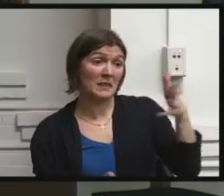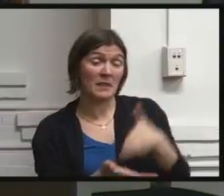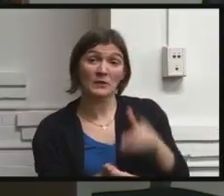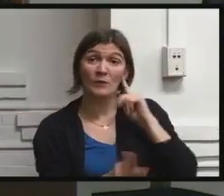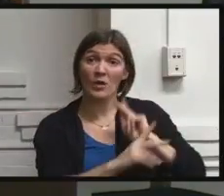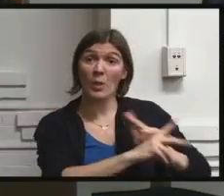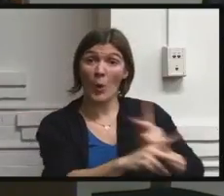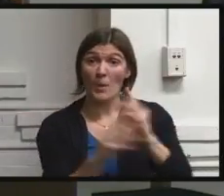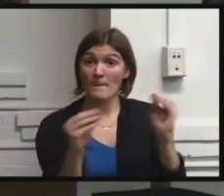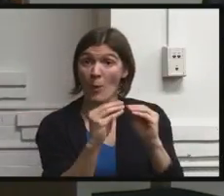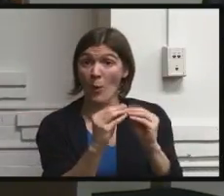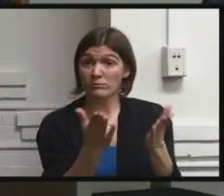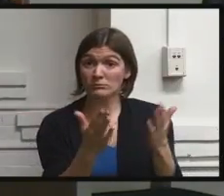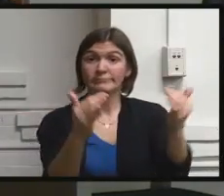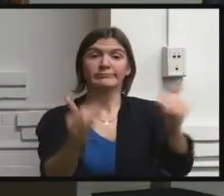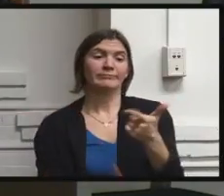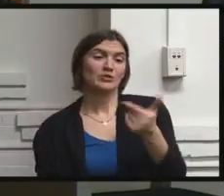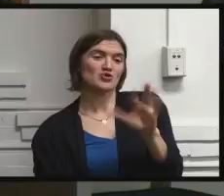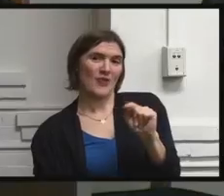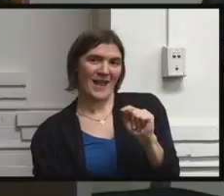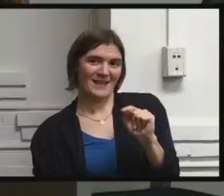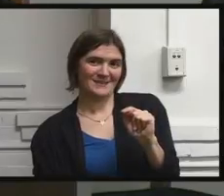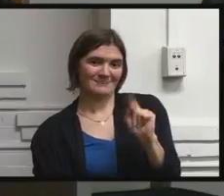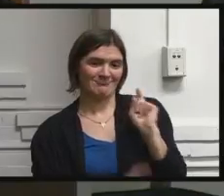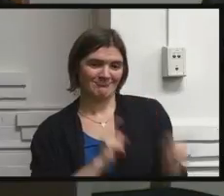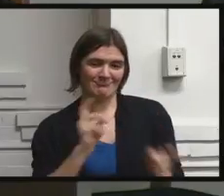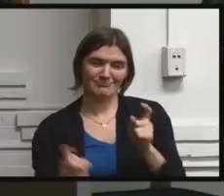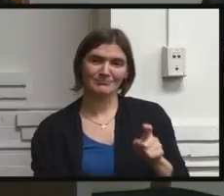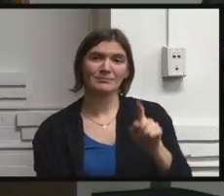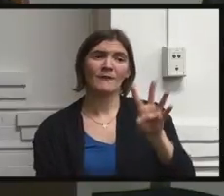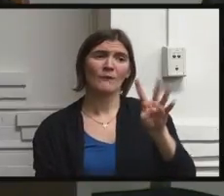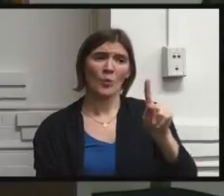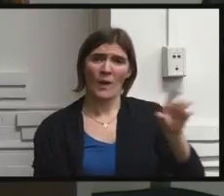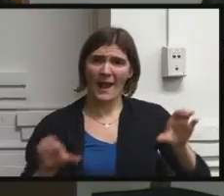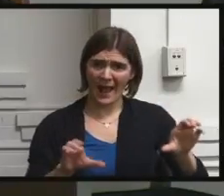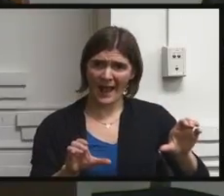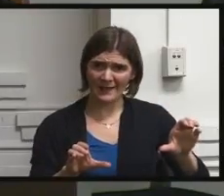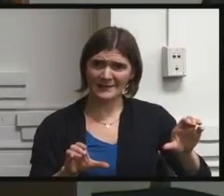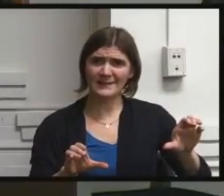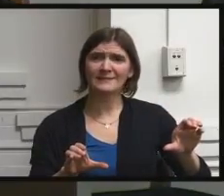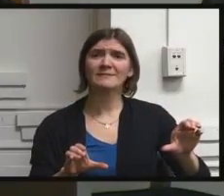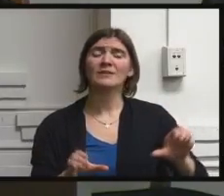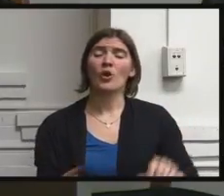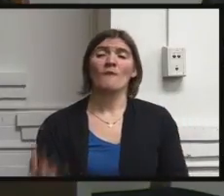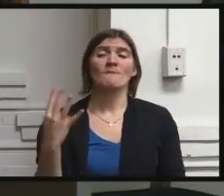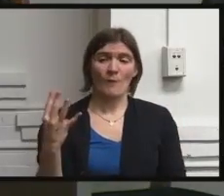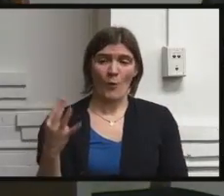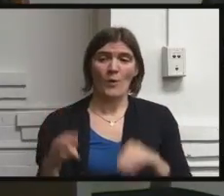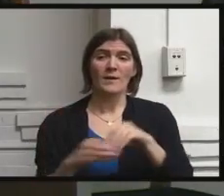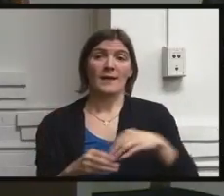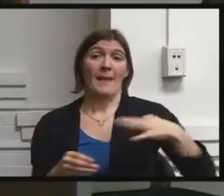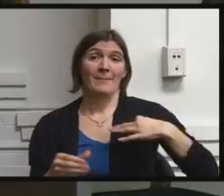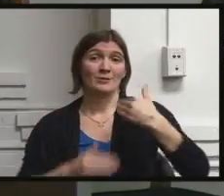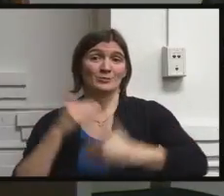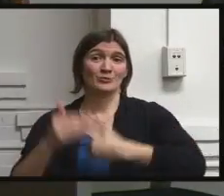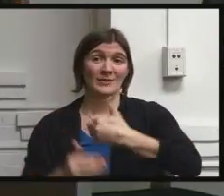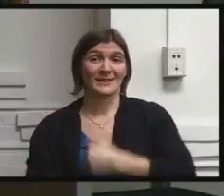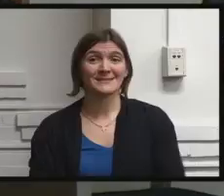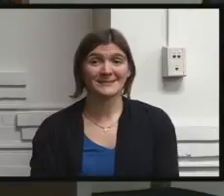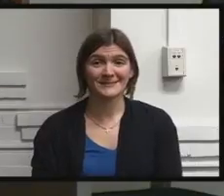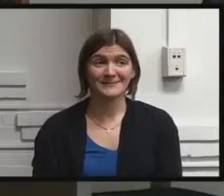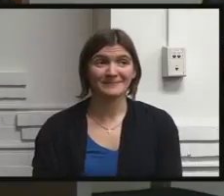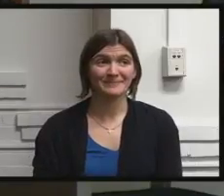And then finally, the grant report shows that we had 41 active grants and 4 grants in the application